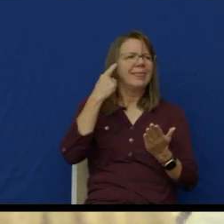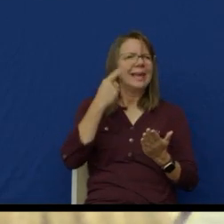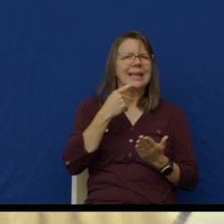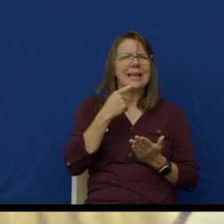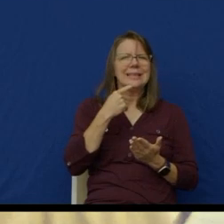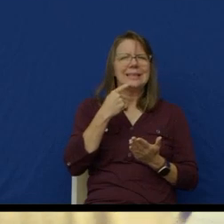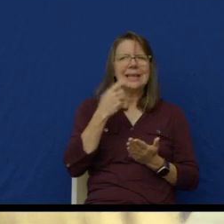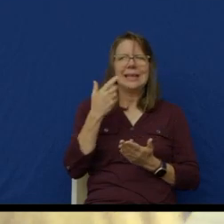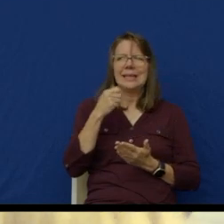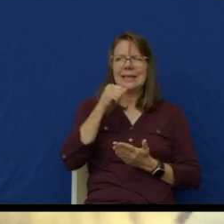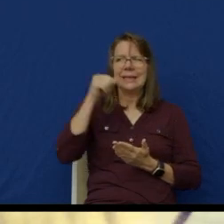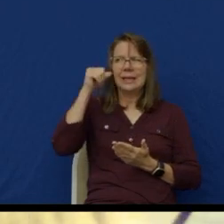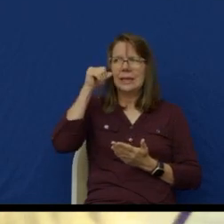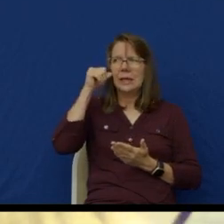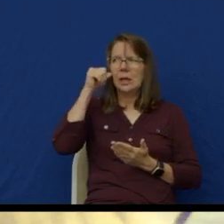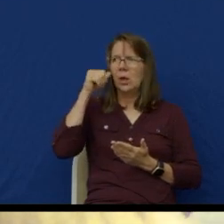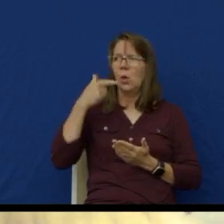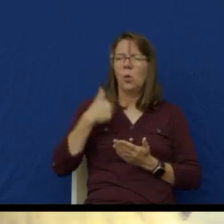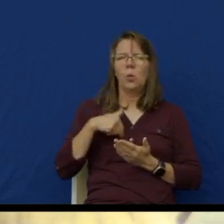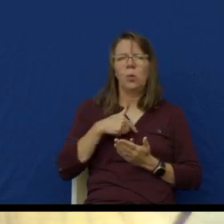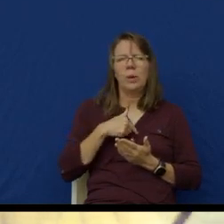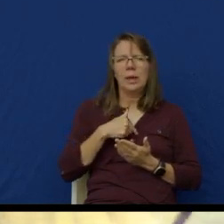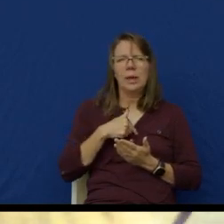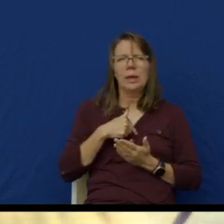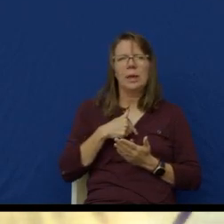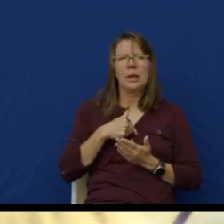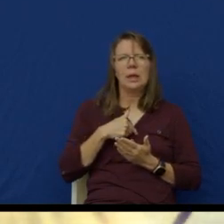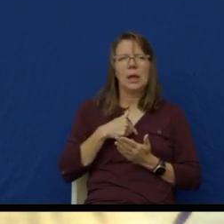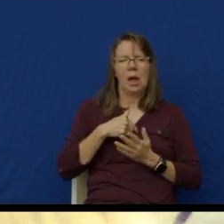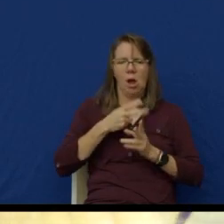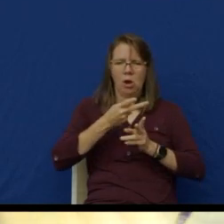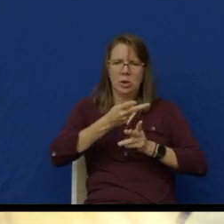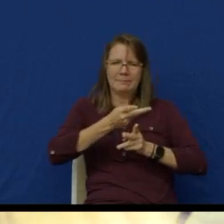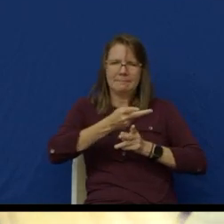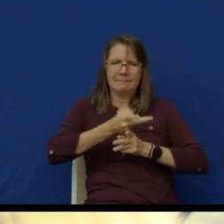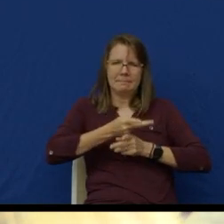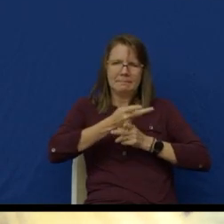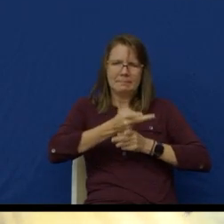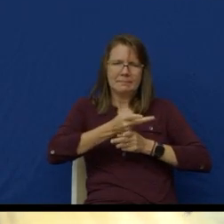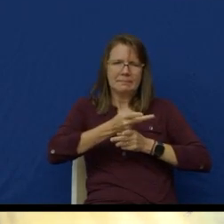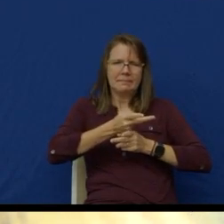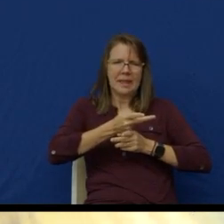we are stewards of the system, and the system has to be